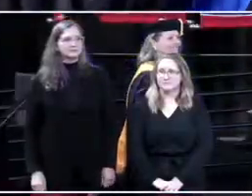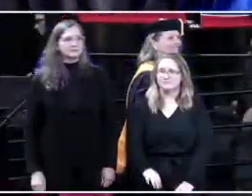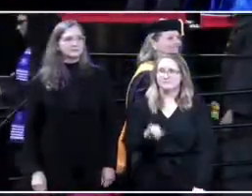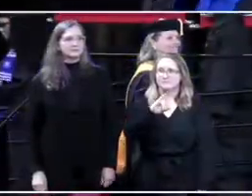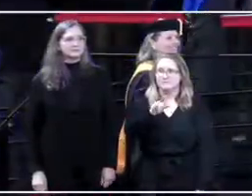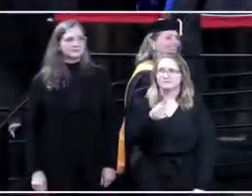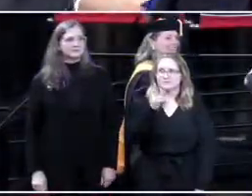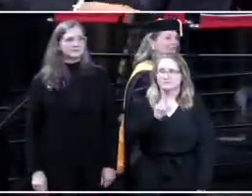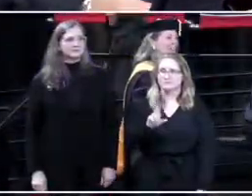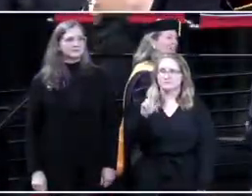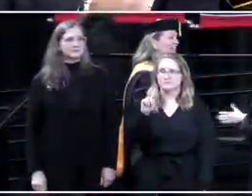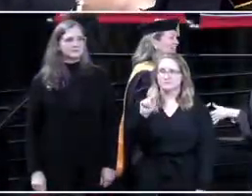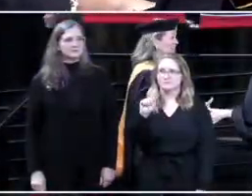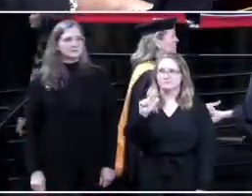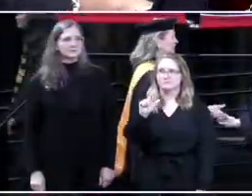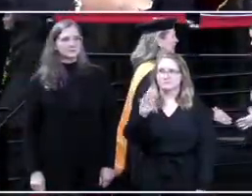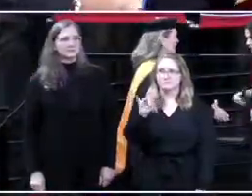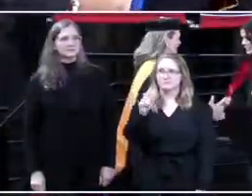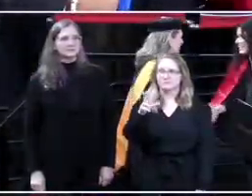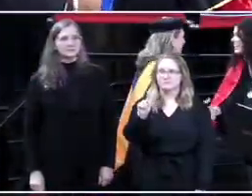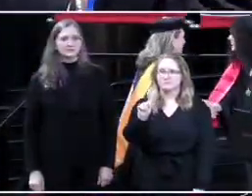Jacqueline Rose Talbert,